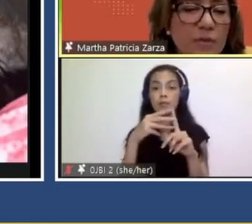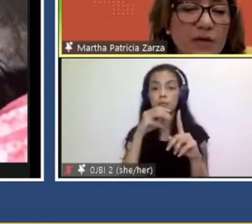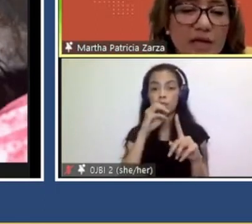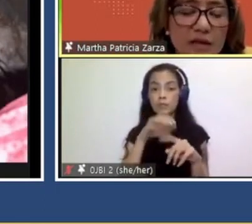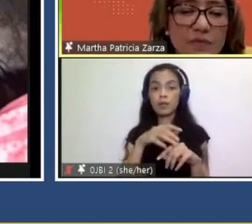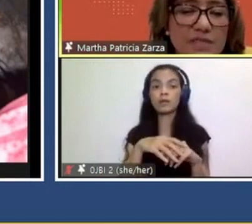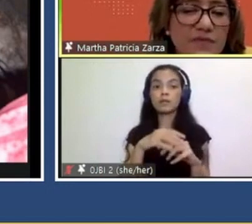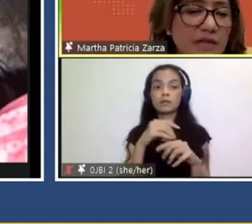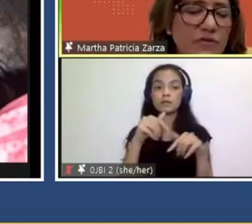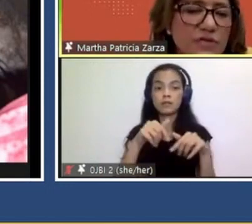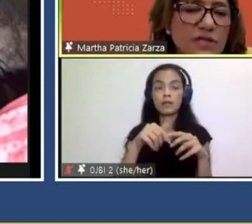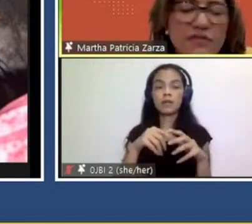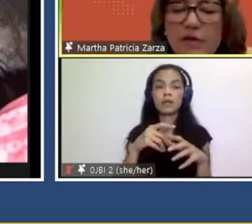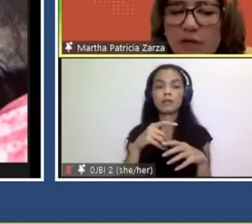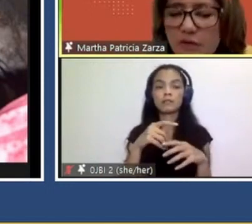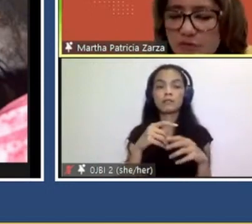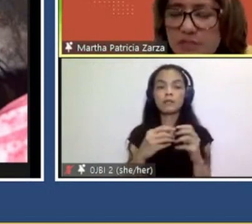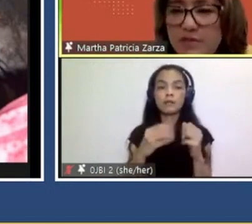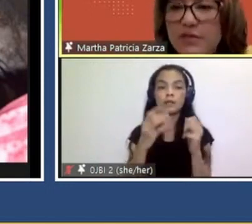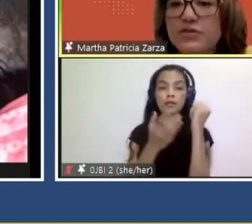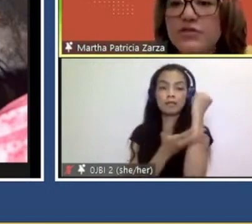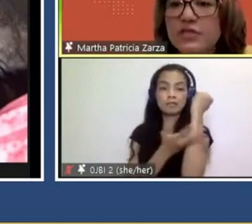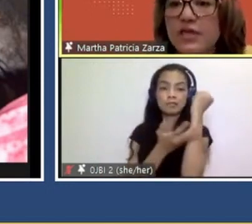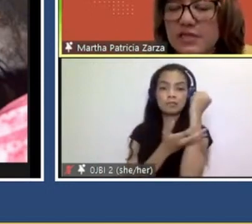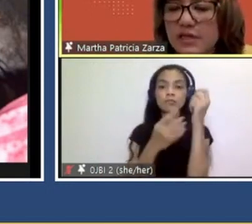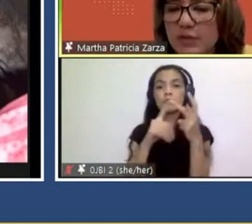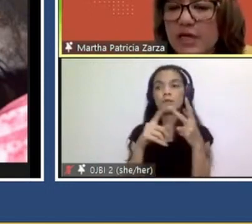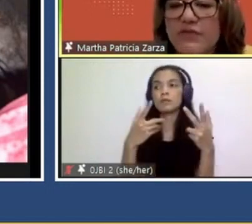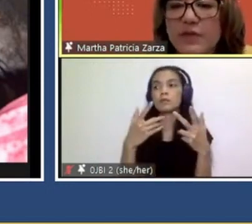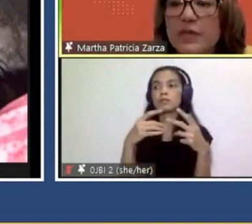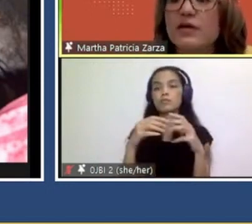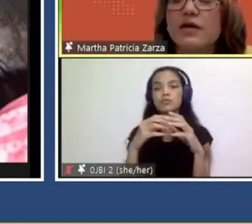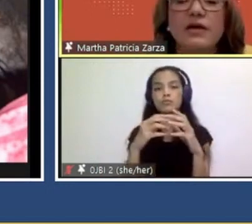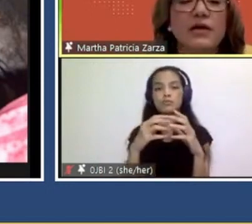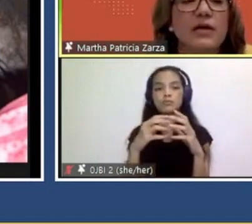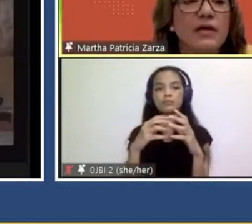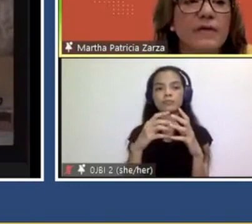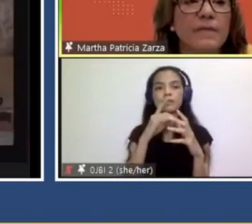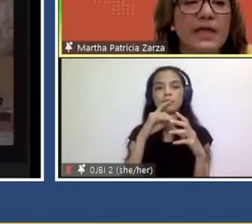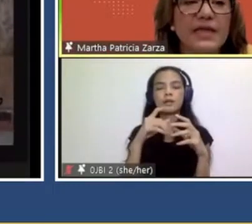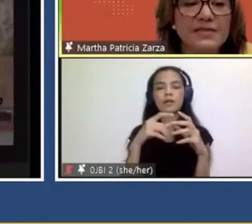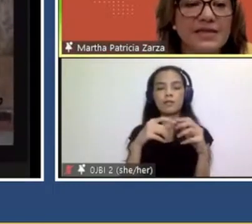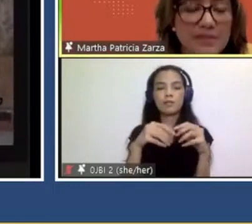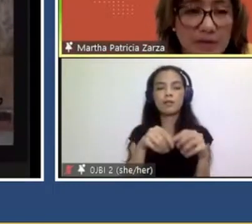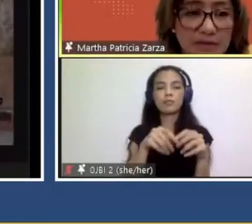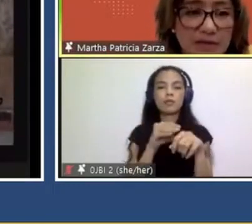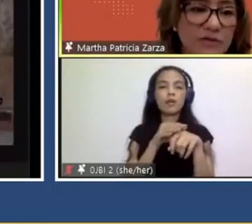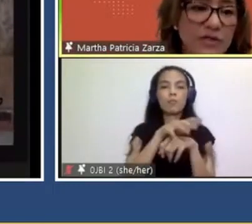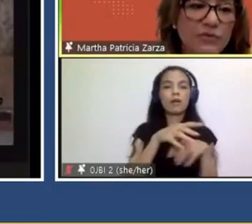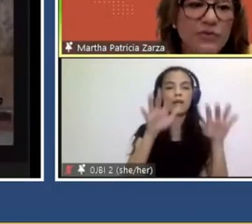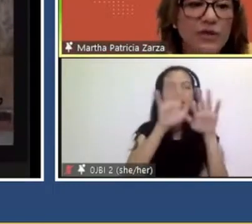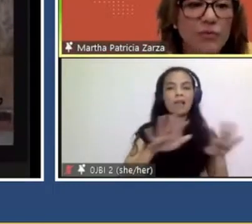fourth among health risk factors in developing countries, just in the case that we have in here. It is